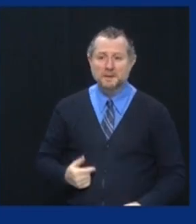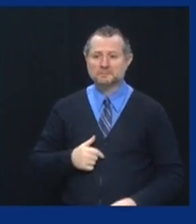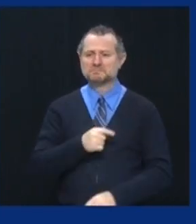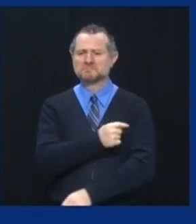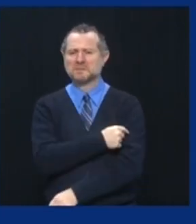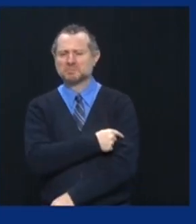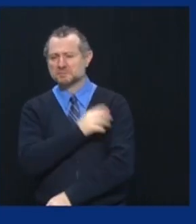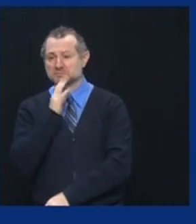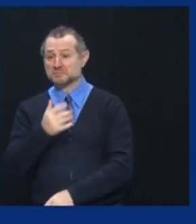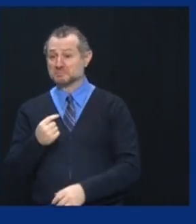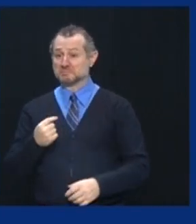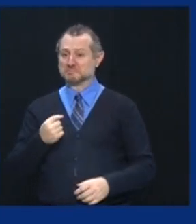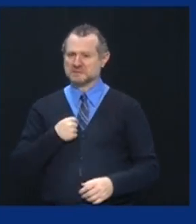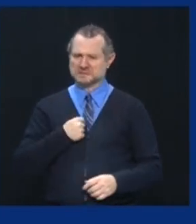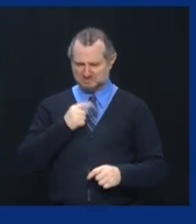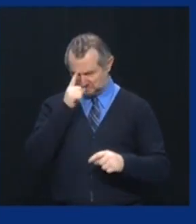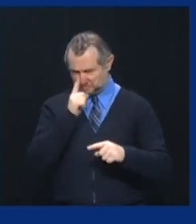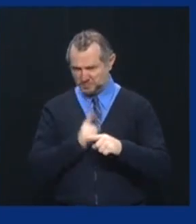remain optimistic about that.